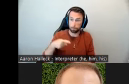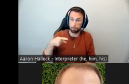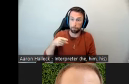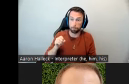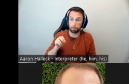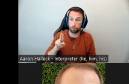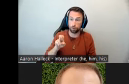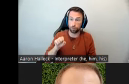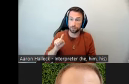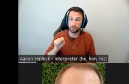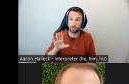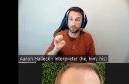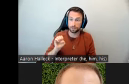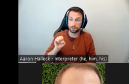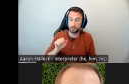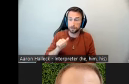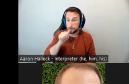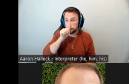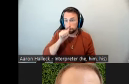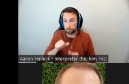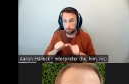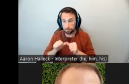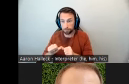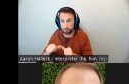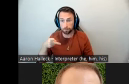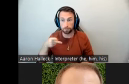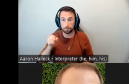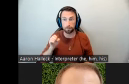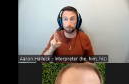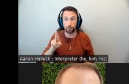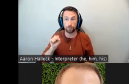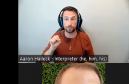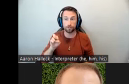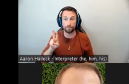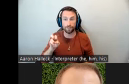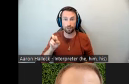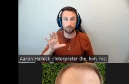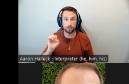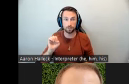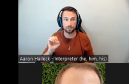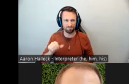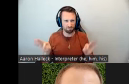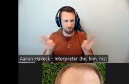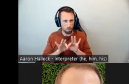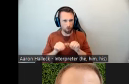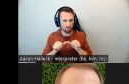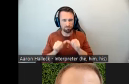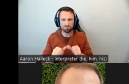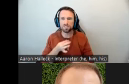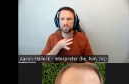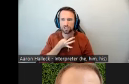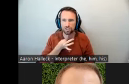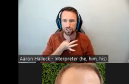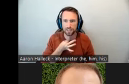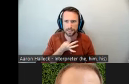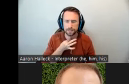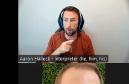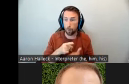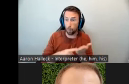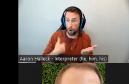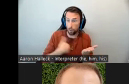just persistence and perseverance. So we got to stay curious. We have to keep understanding what we don't know, got